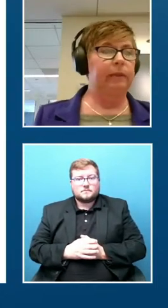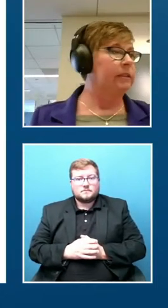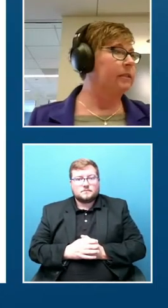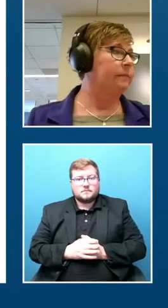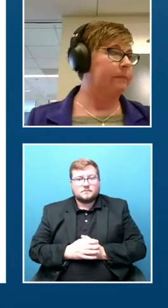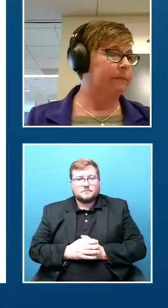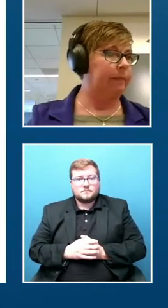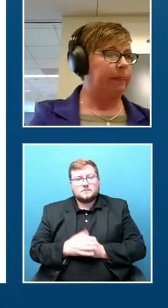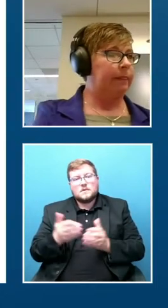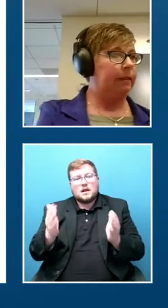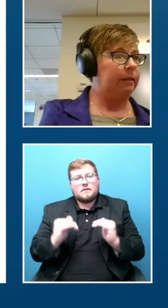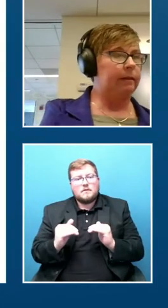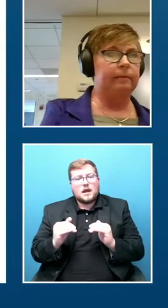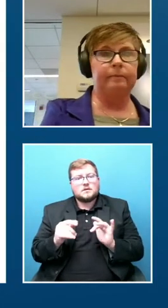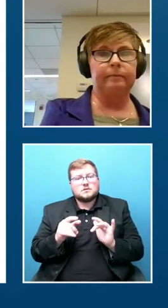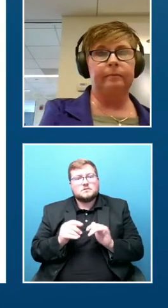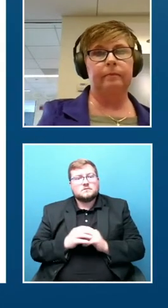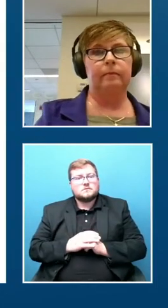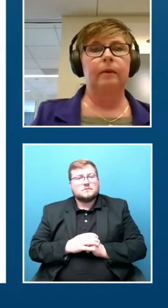Slide, please.